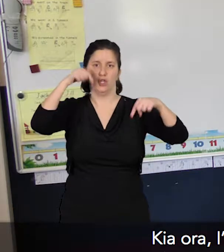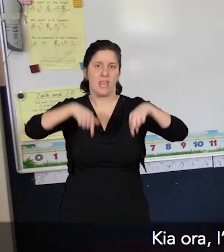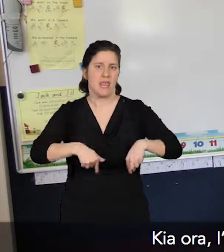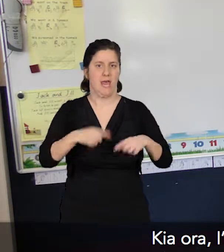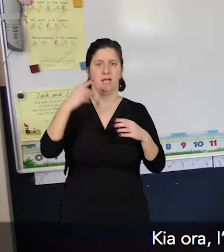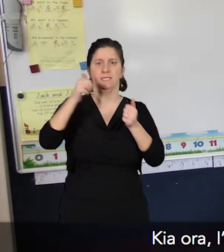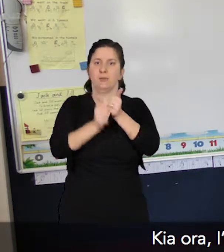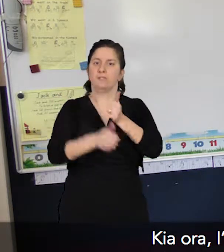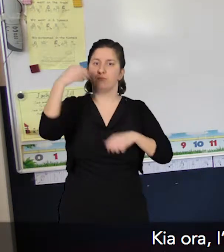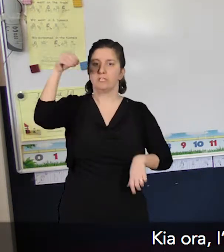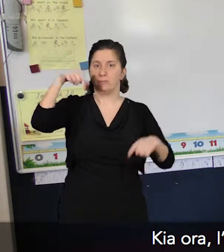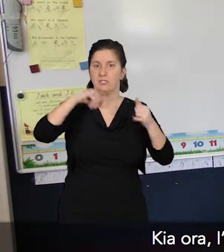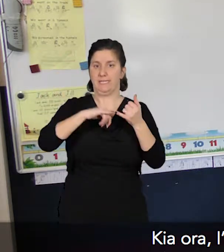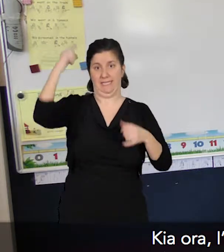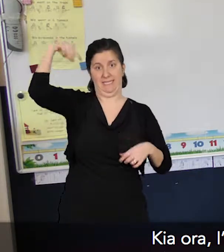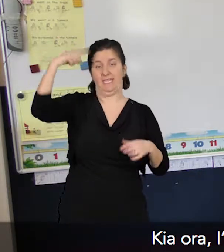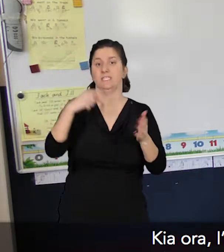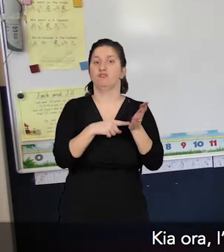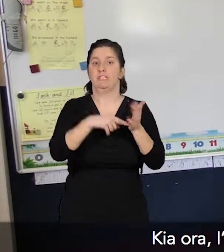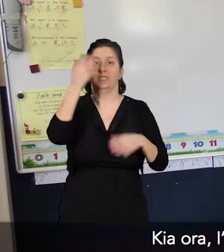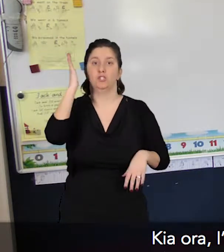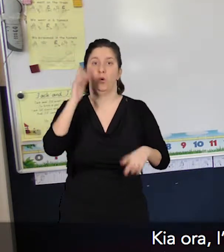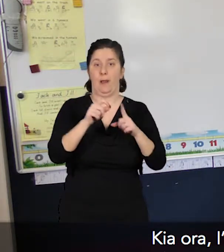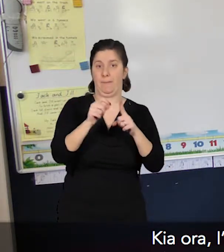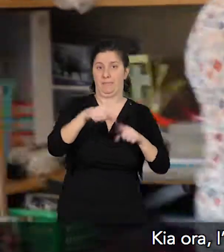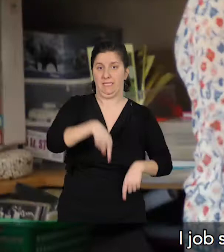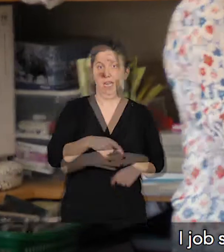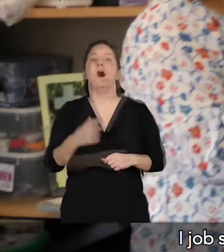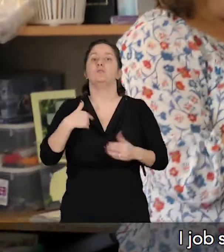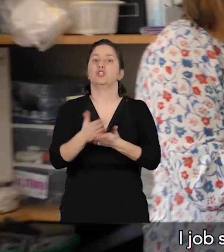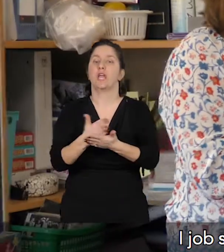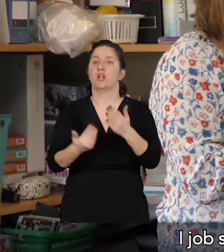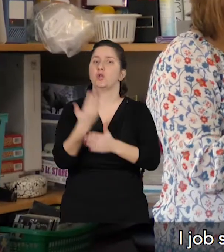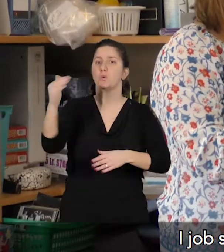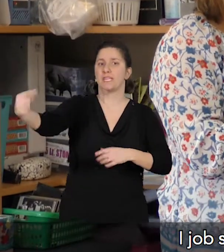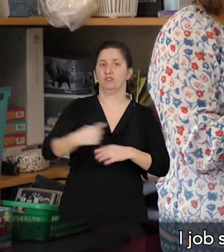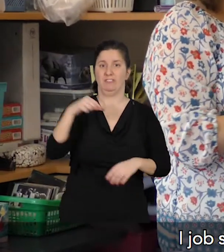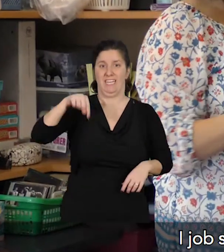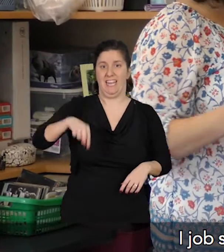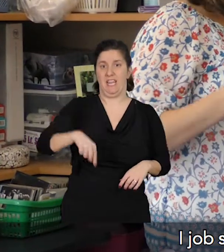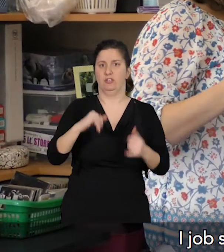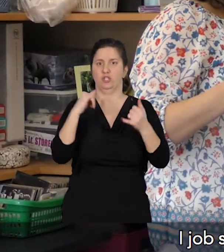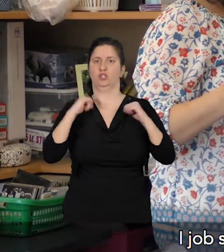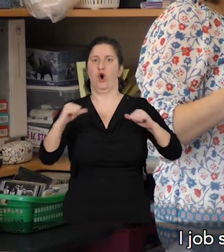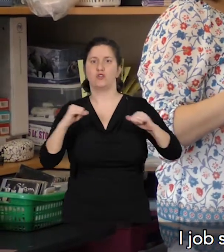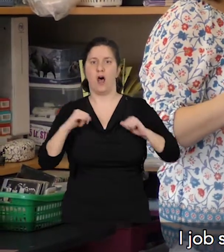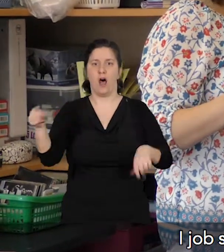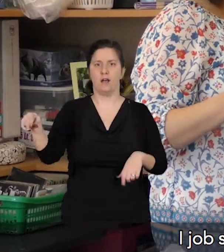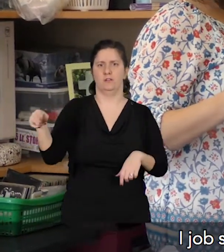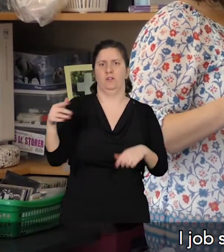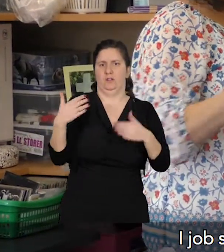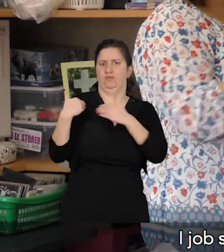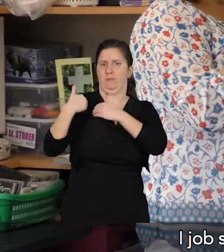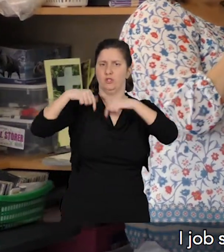I'm a teacher here and Deputy Principal at St Teresa's School in Plimmerton. I job share the new entrant class with Shona. It's one of